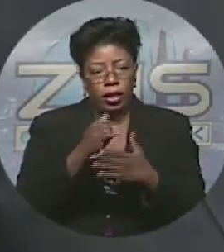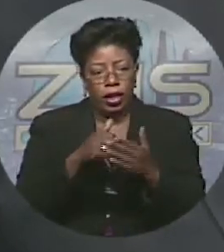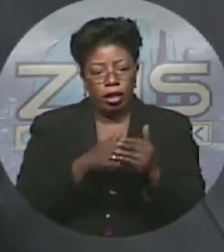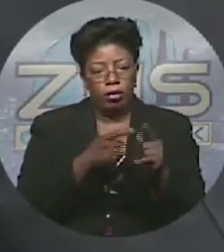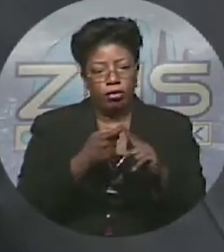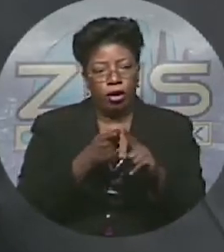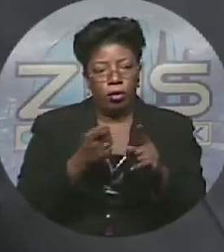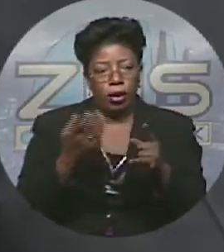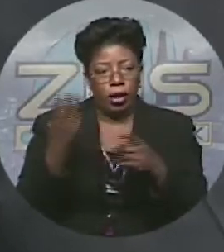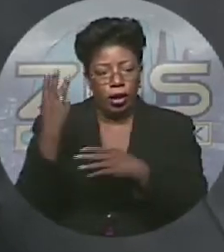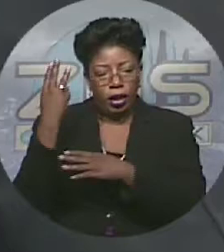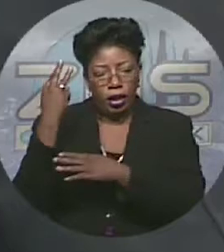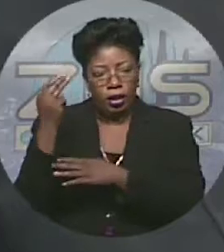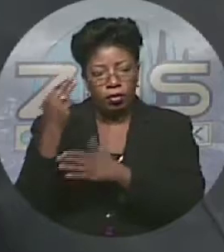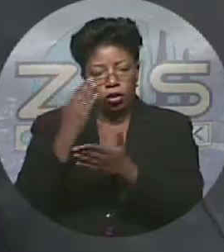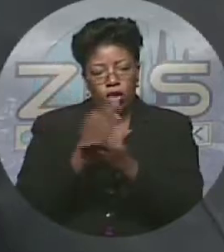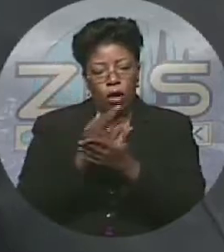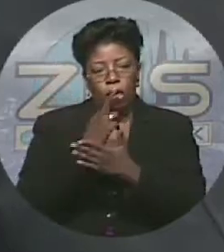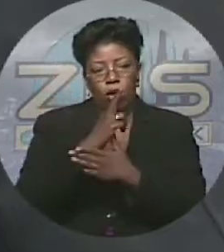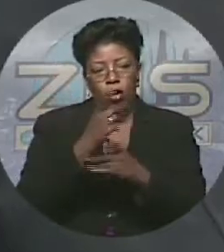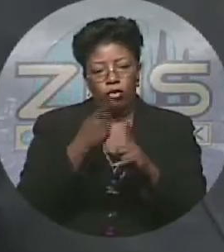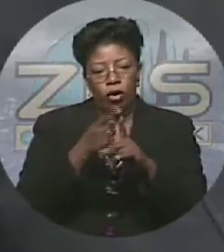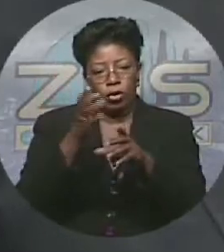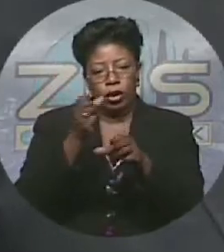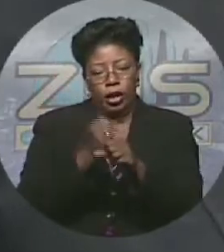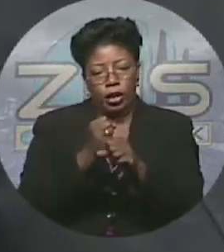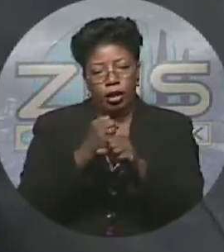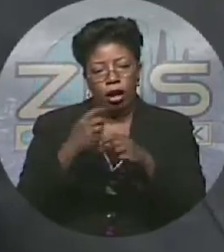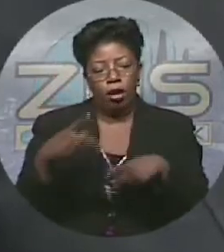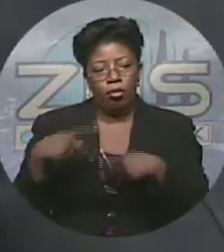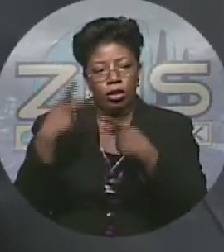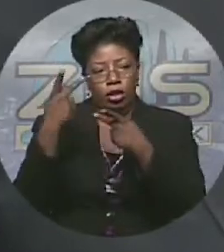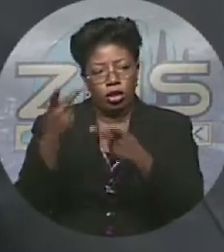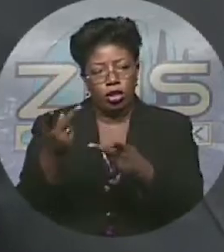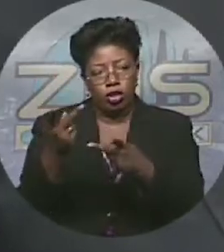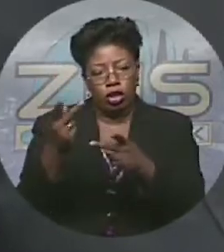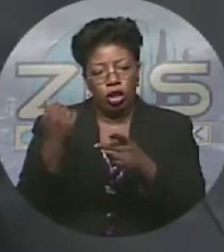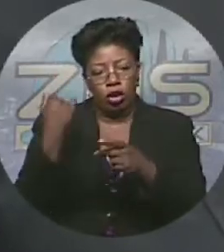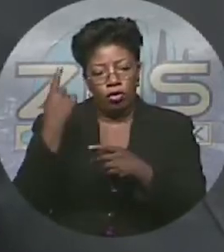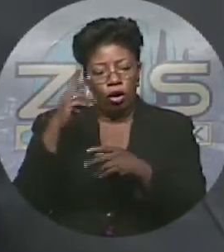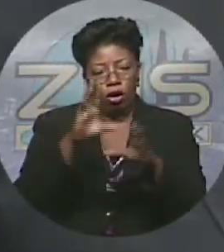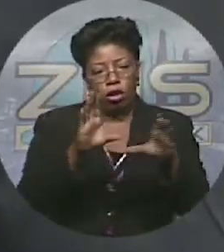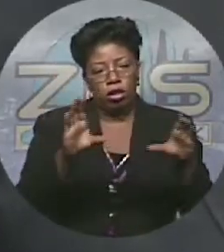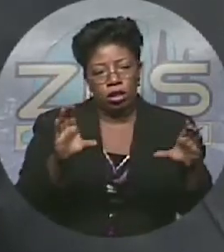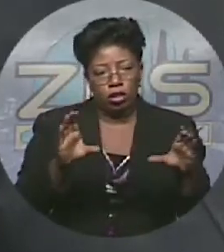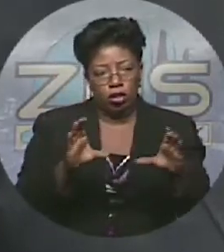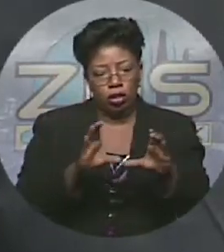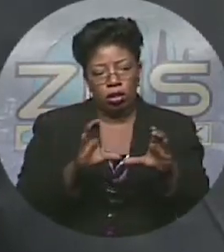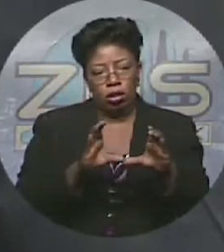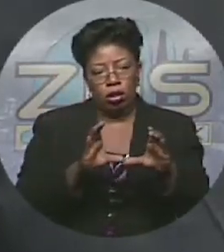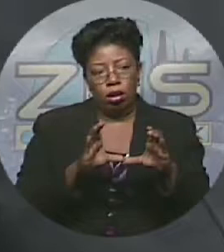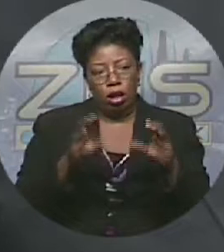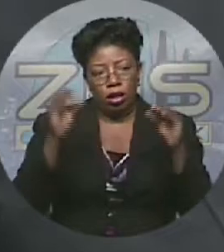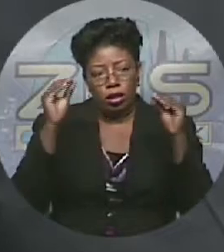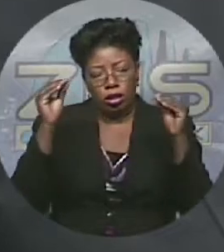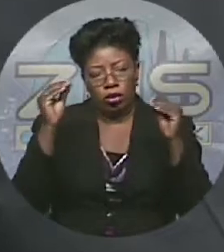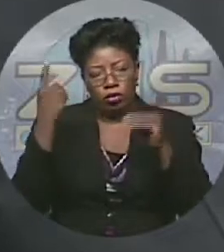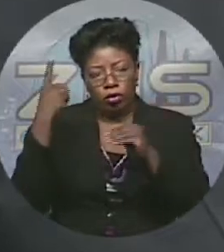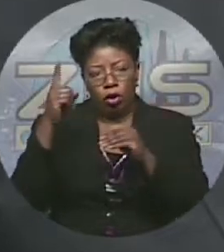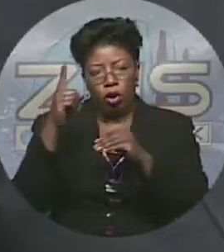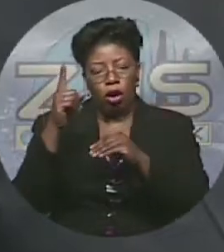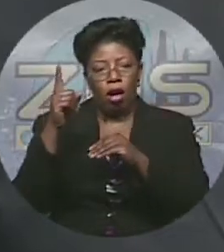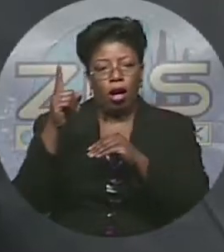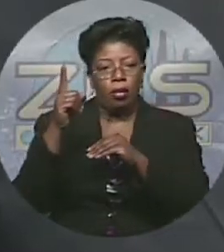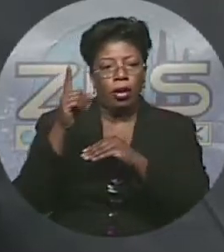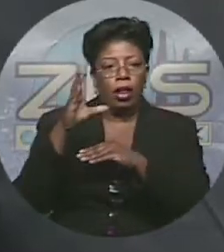from him prevented her from receiving a presentation for a constituency from teachers at Claridge Primary School. Upon